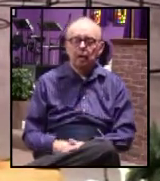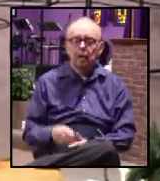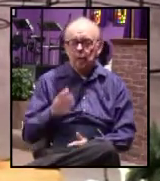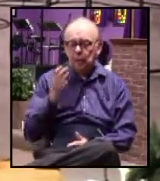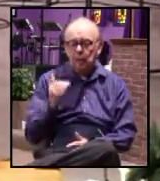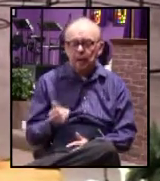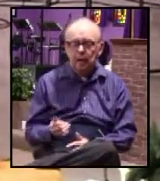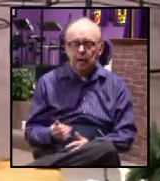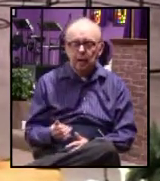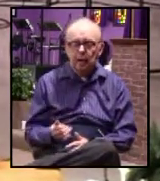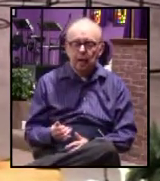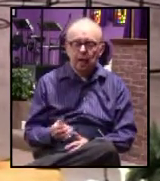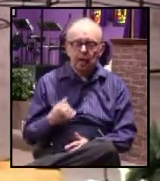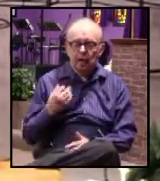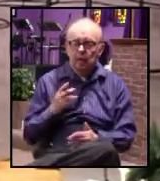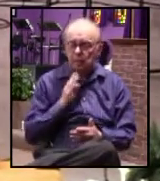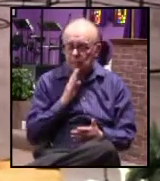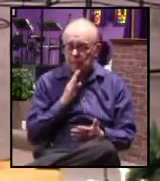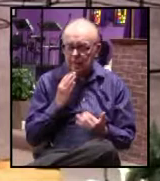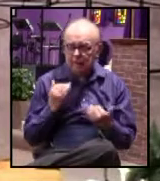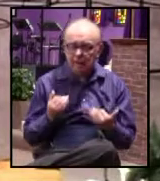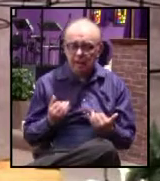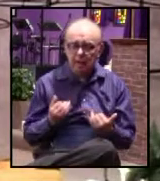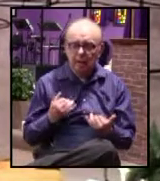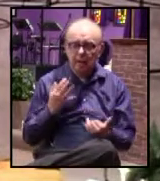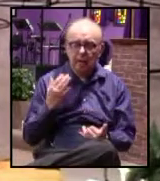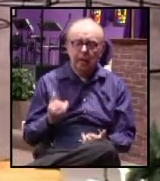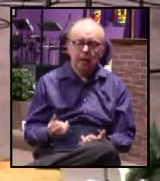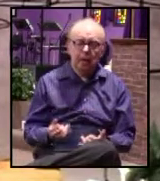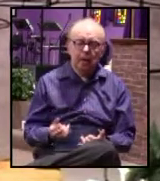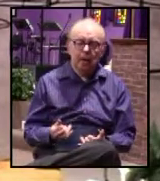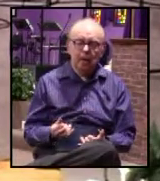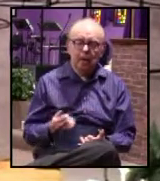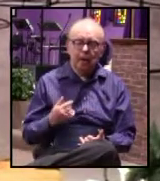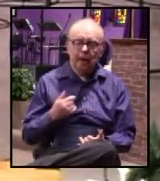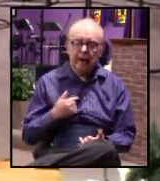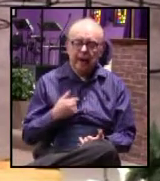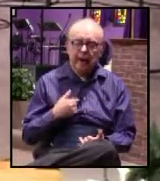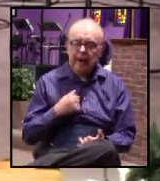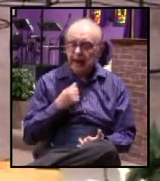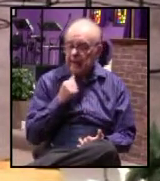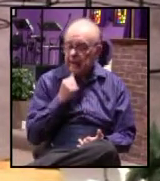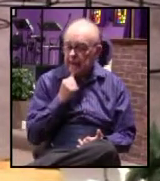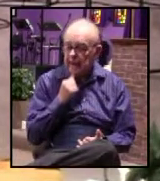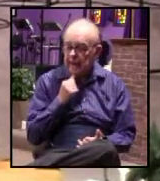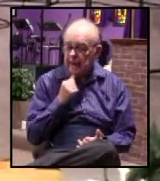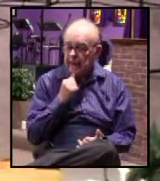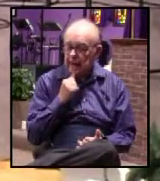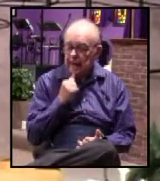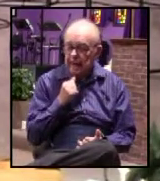when we're talking about today, why am I on mission?